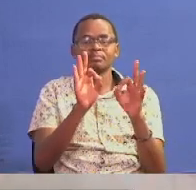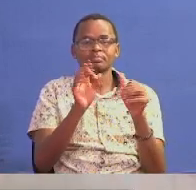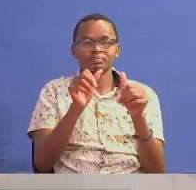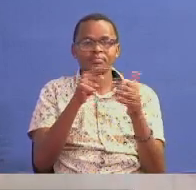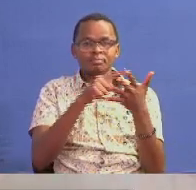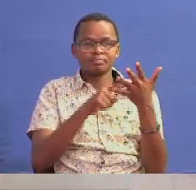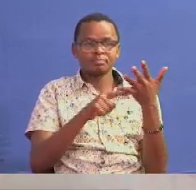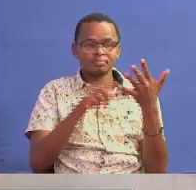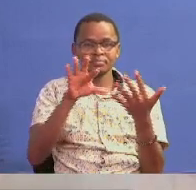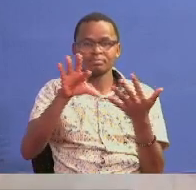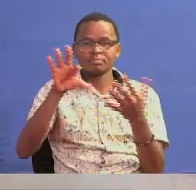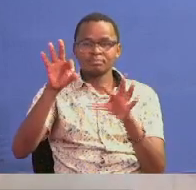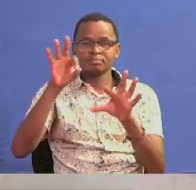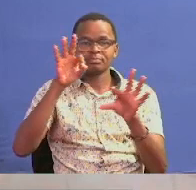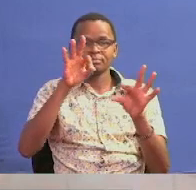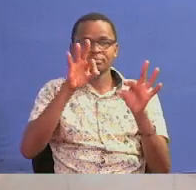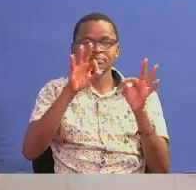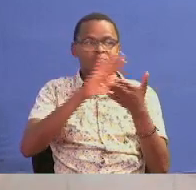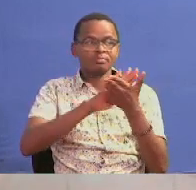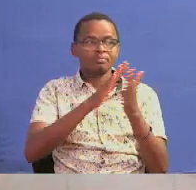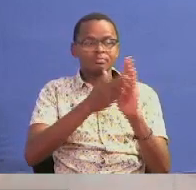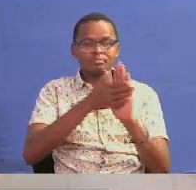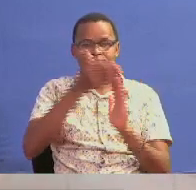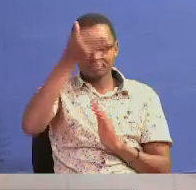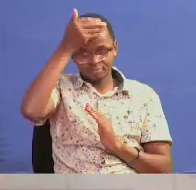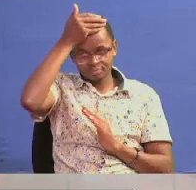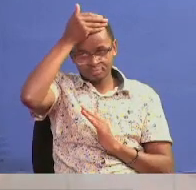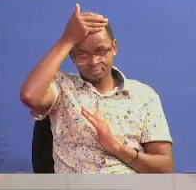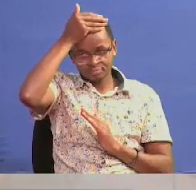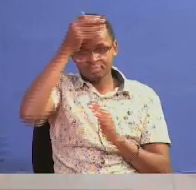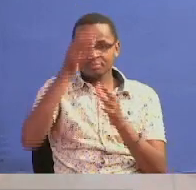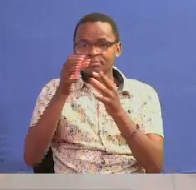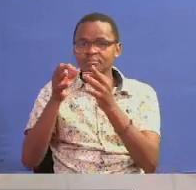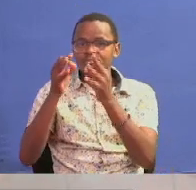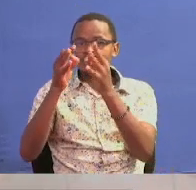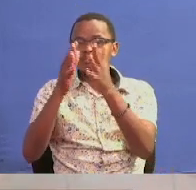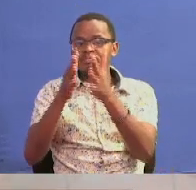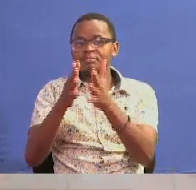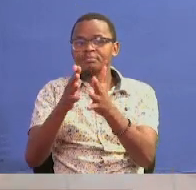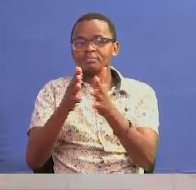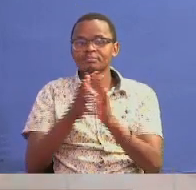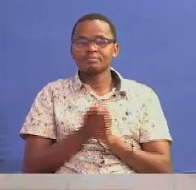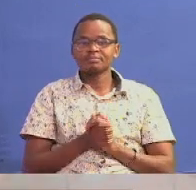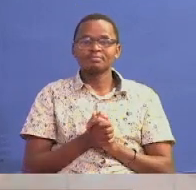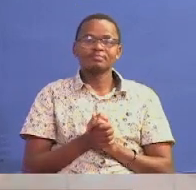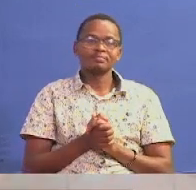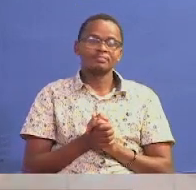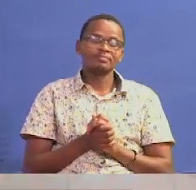Amazing. So tell us, what does it take for one to become a nursing officer?